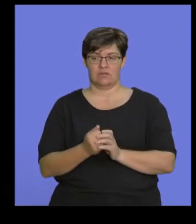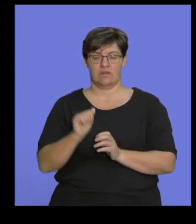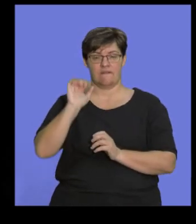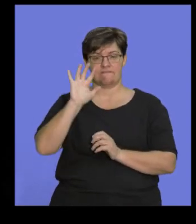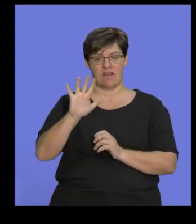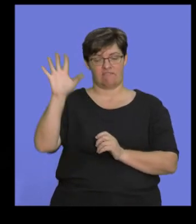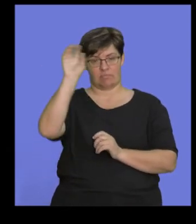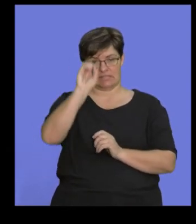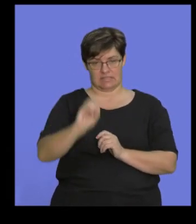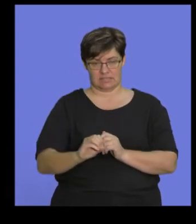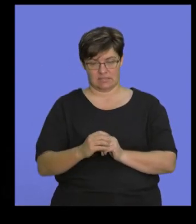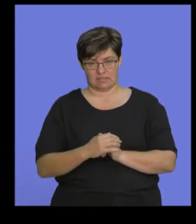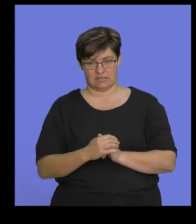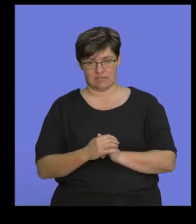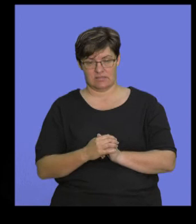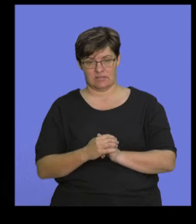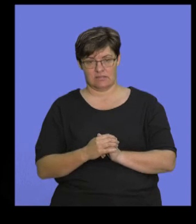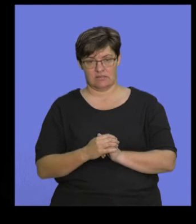5%